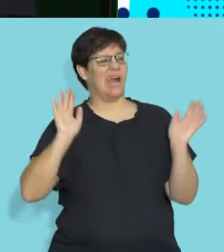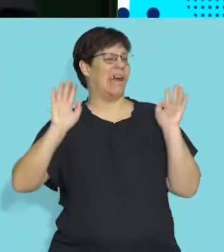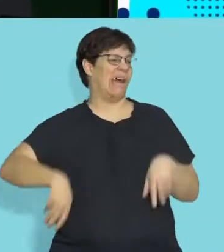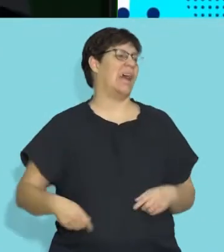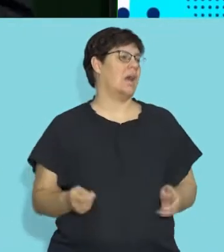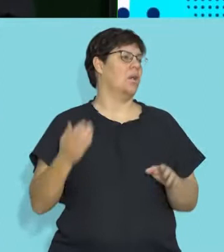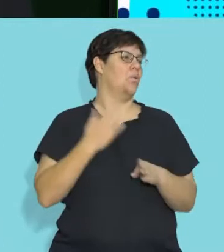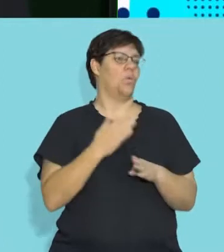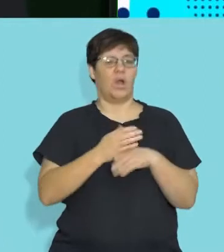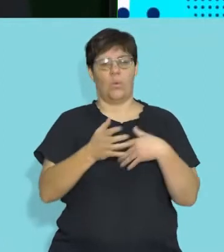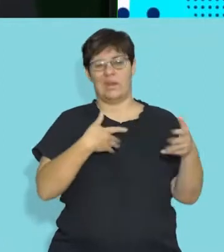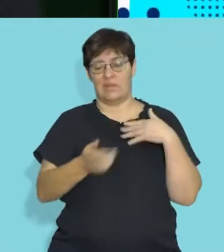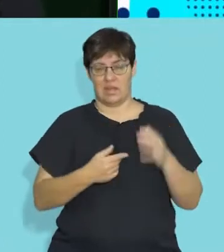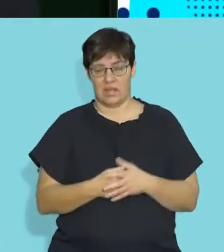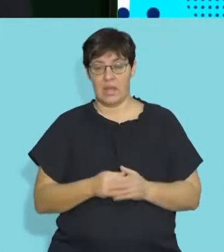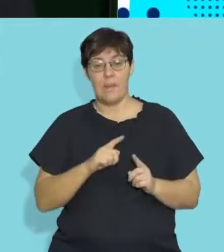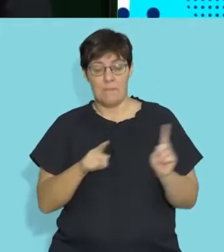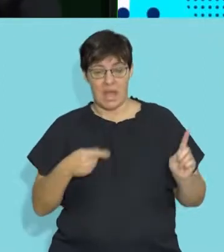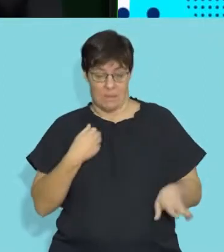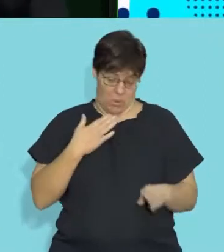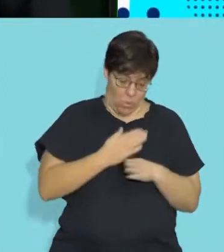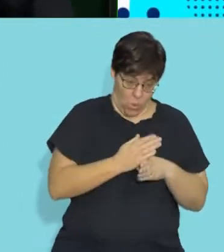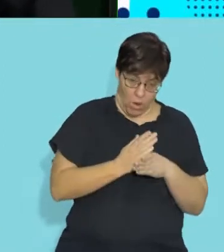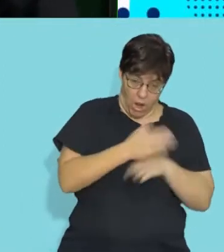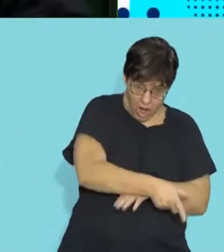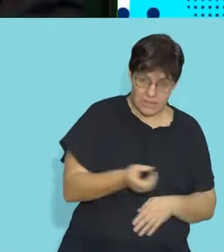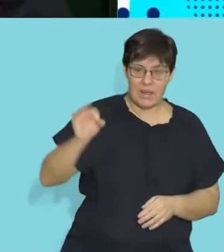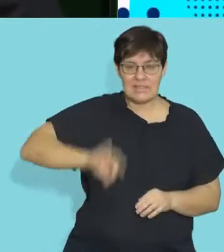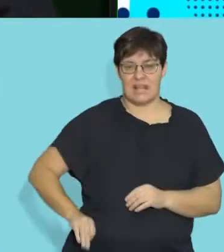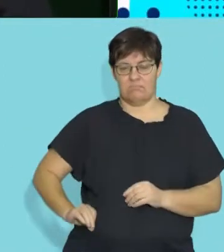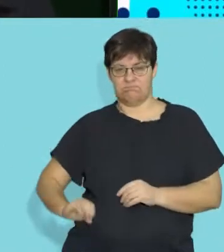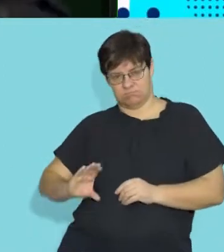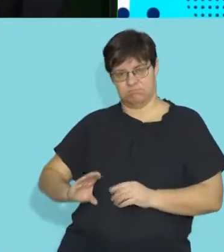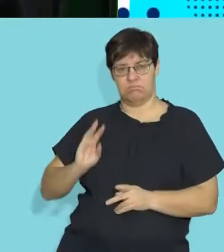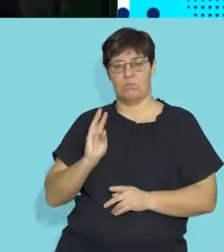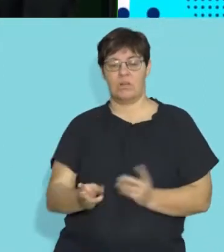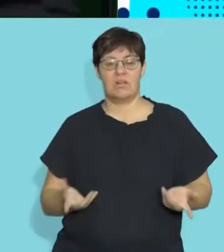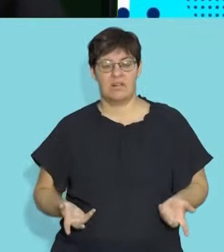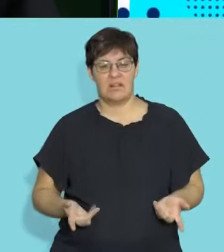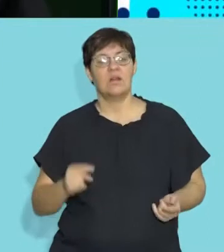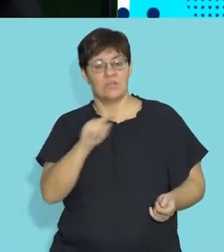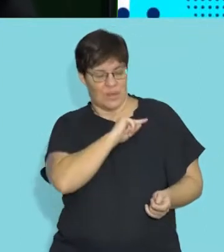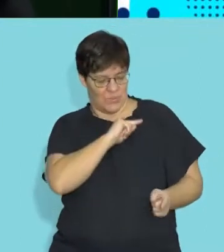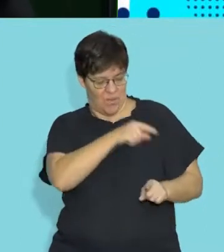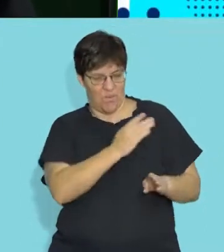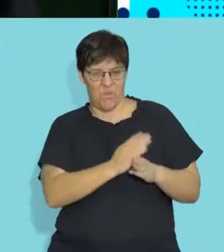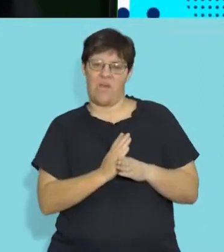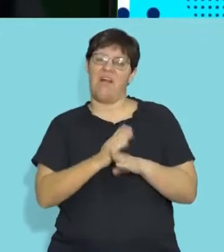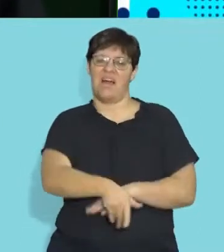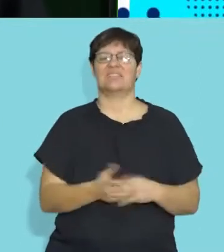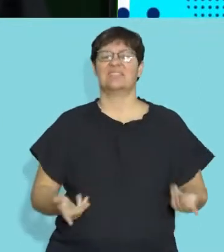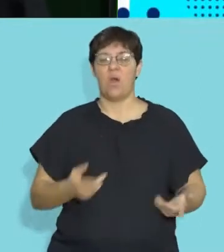have to base their salary or link it to your sales. So if the sales increases, the person